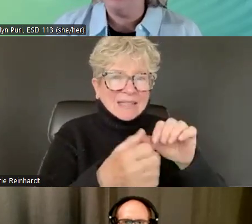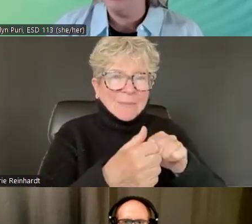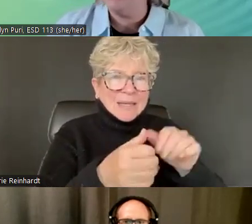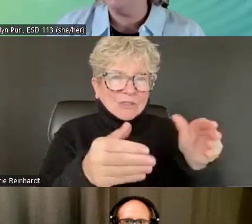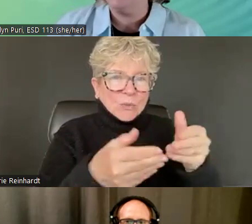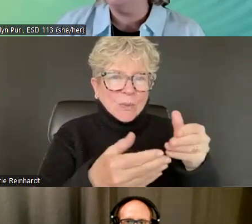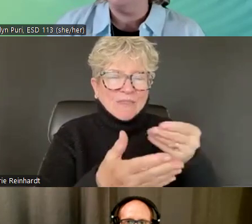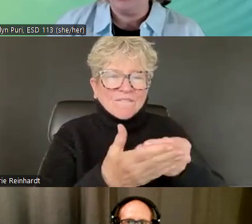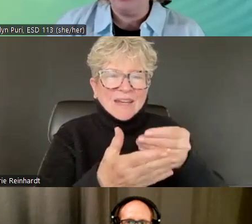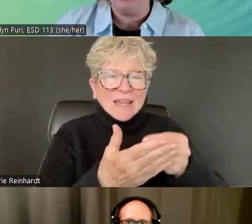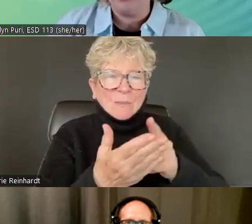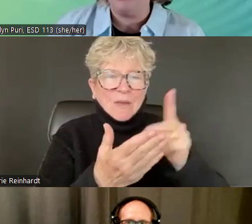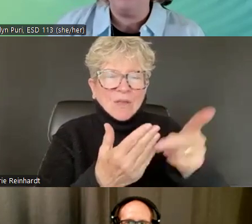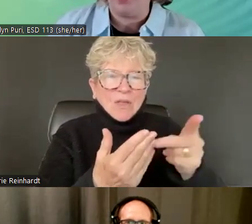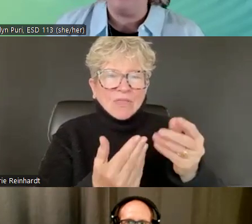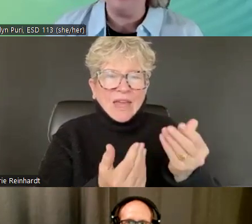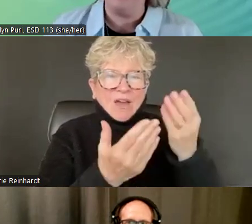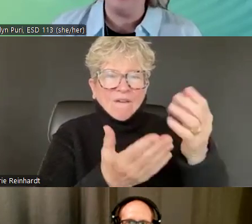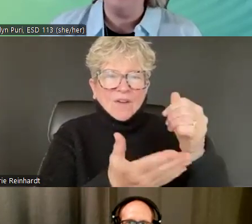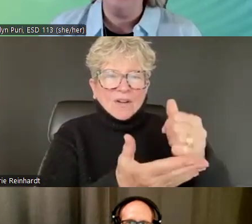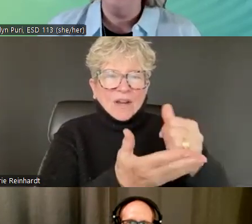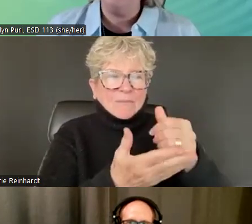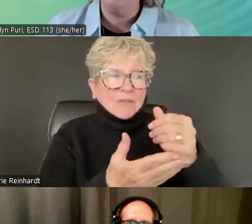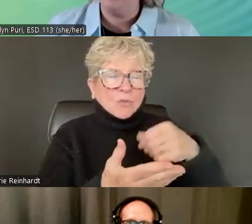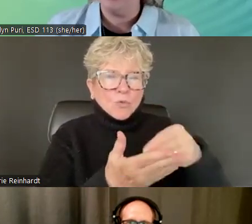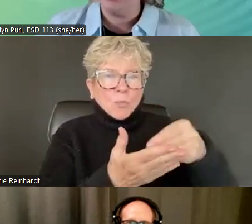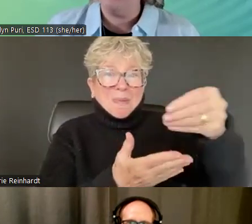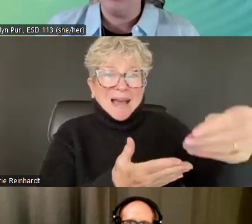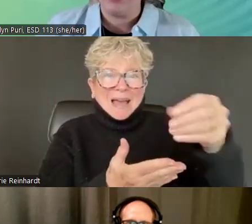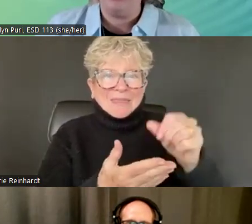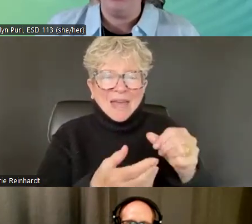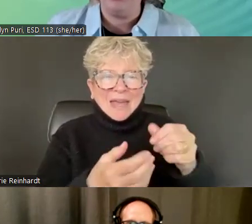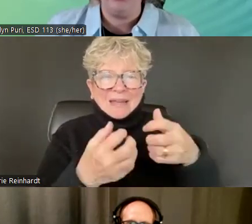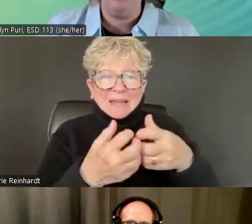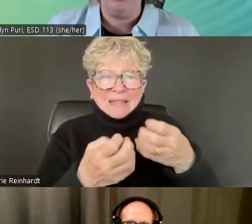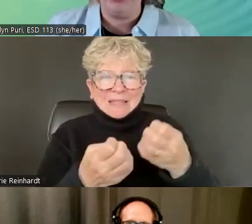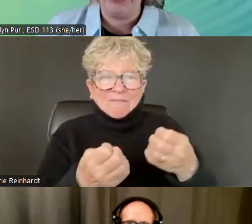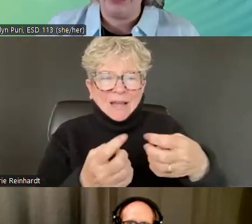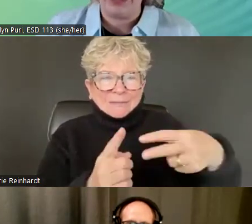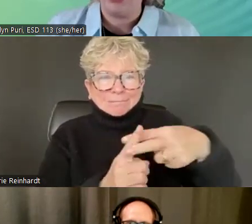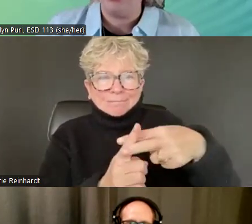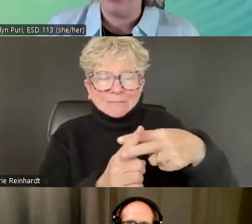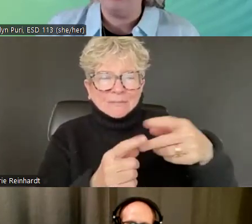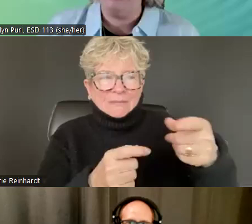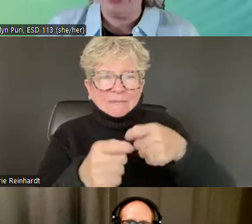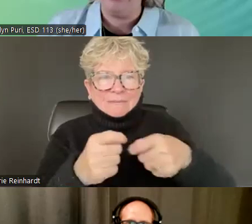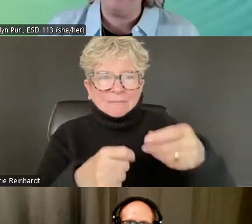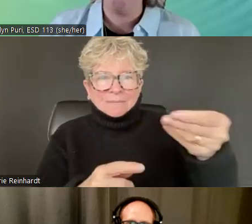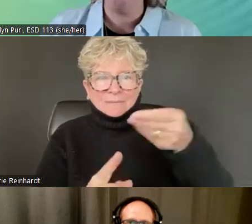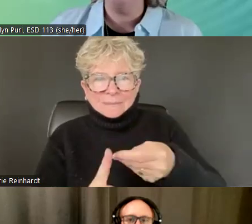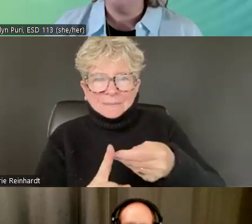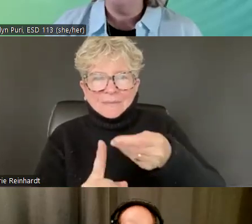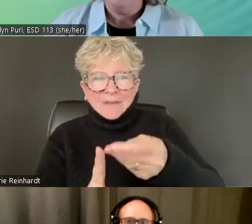offered assistance with replacing that device. So those are some examples of community connections that we